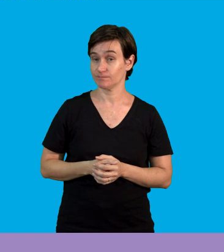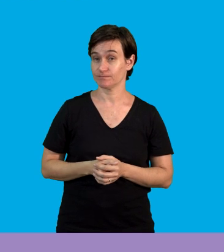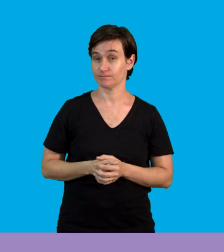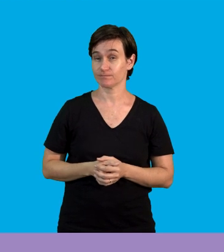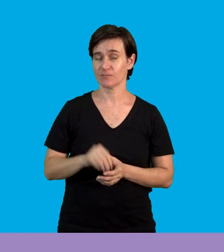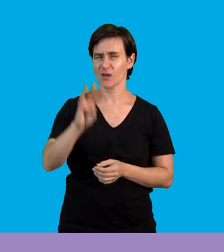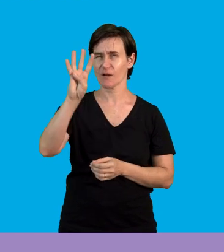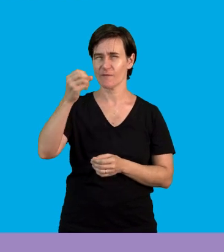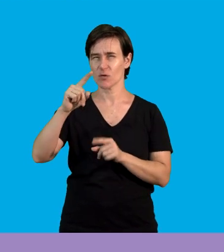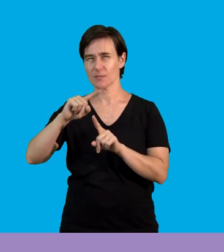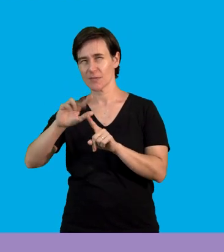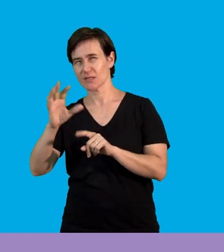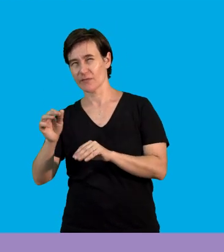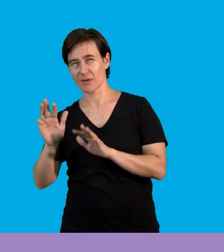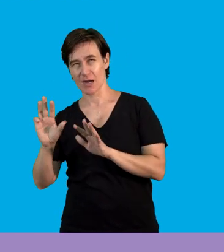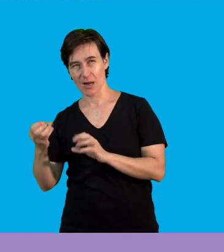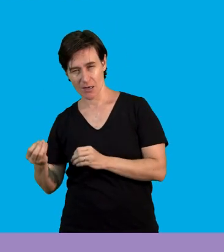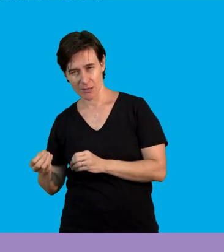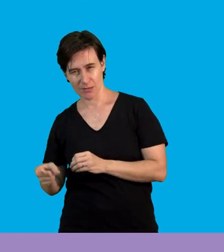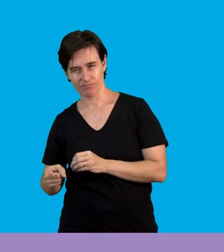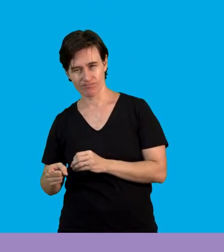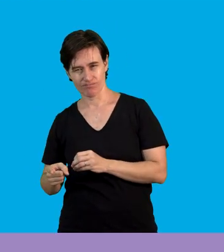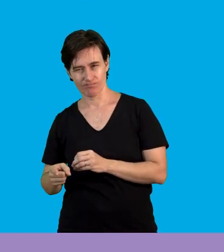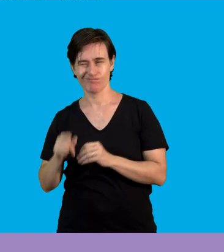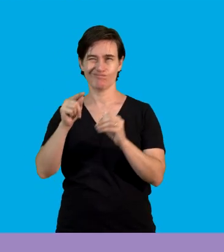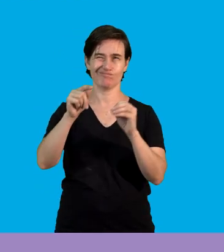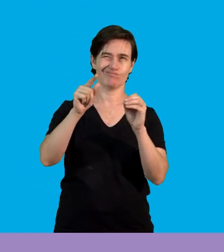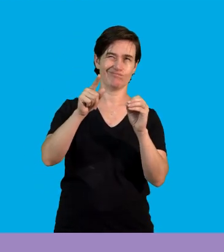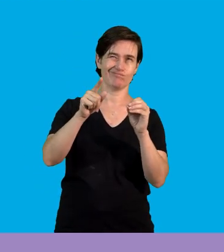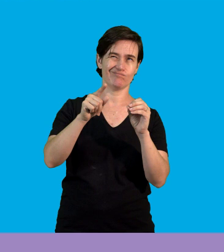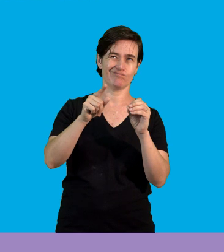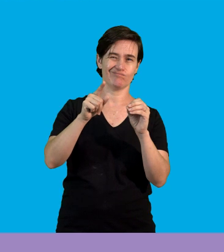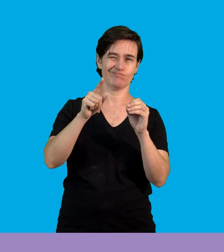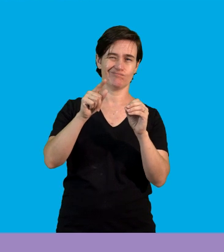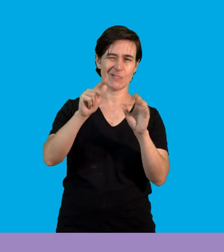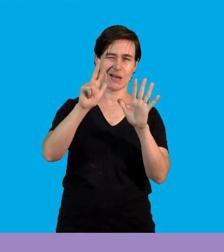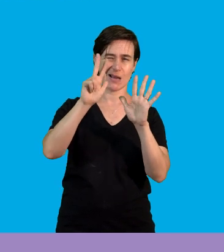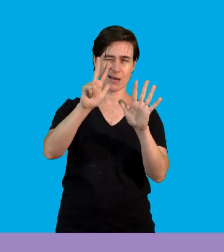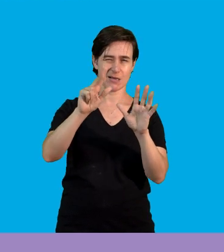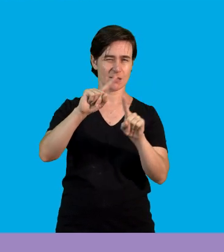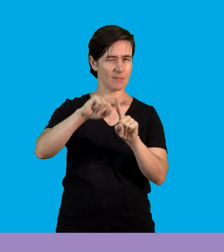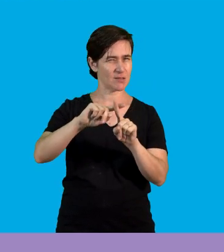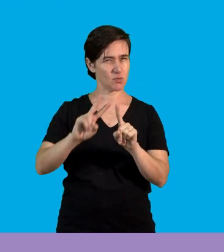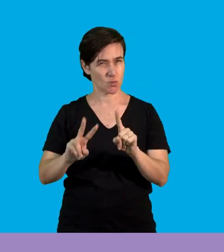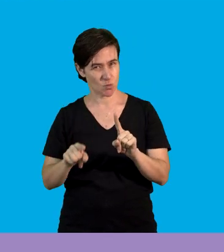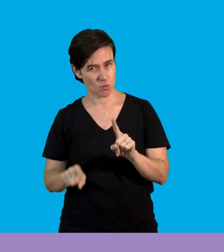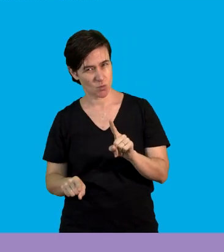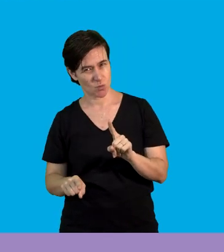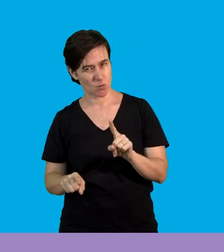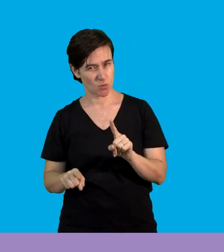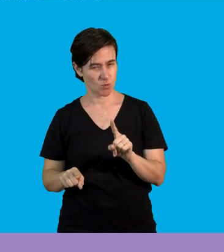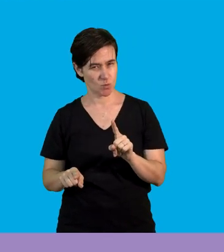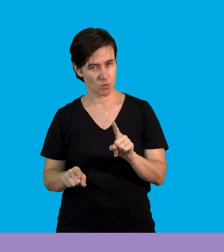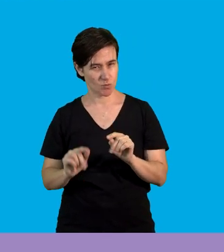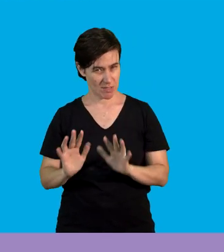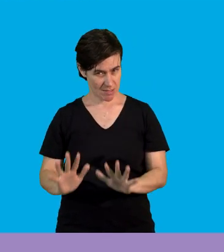be 40 plus 50 is 90, and then 800 and 200